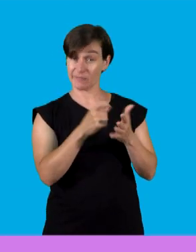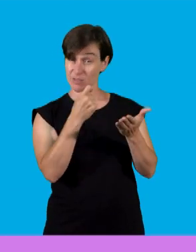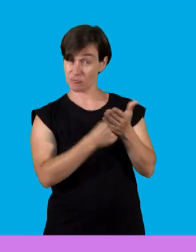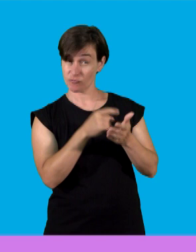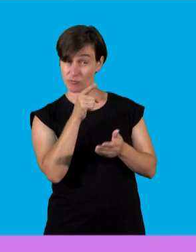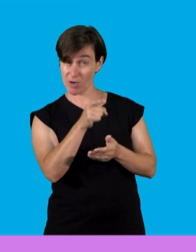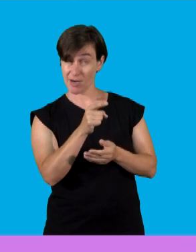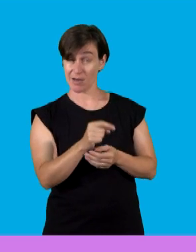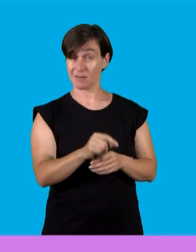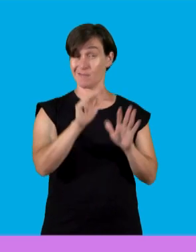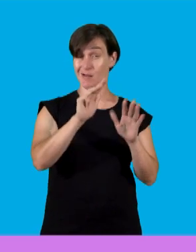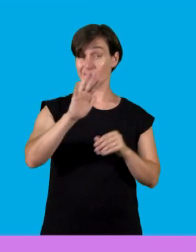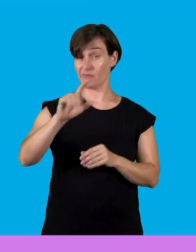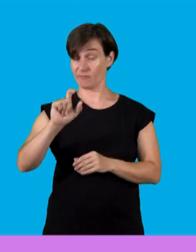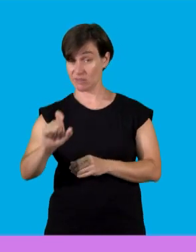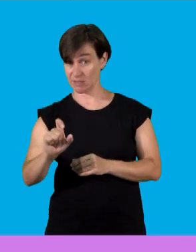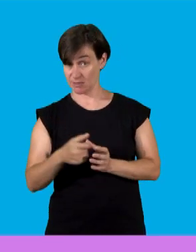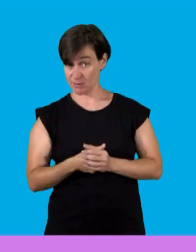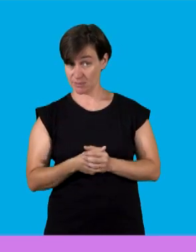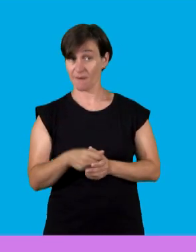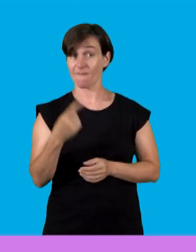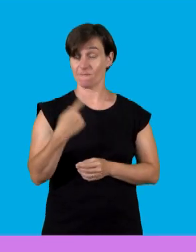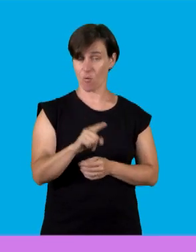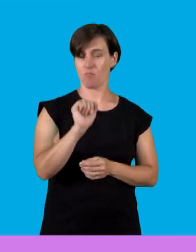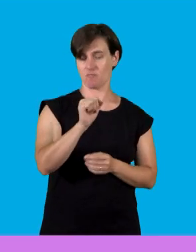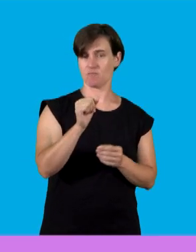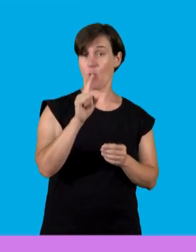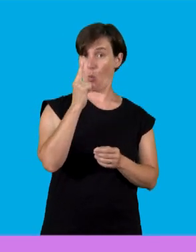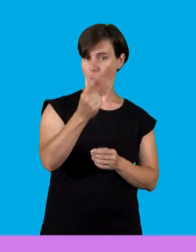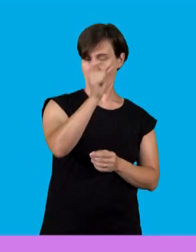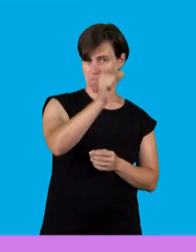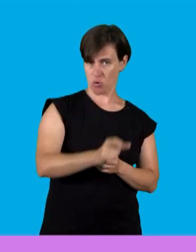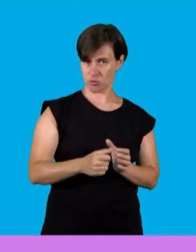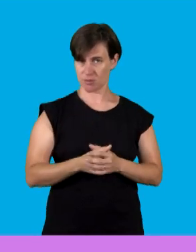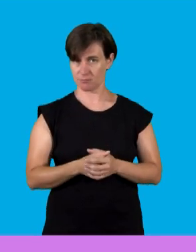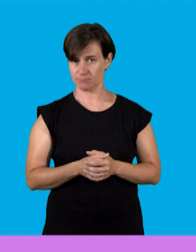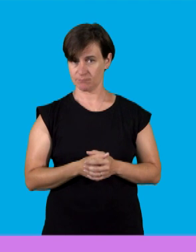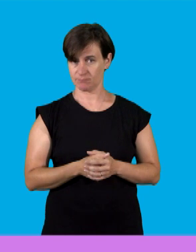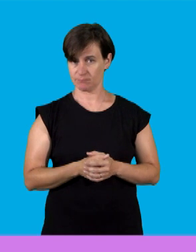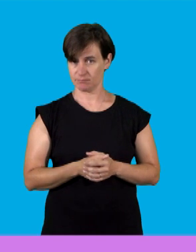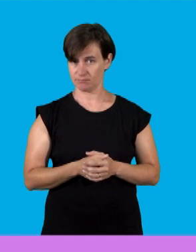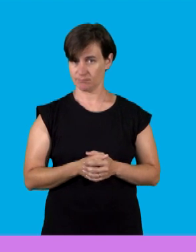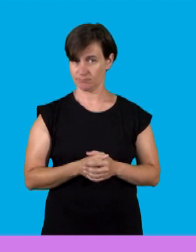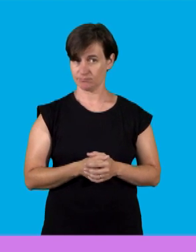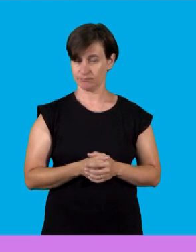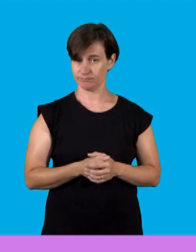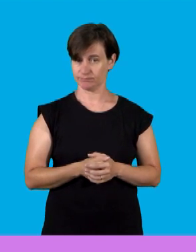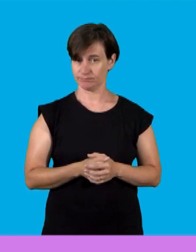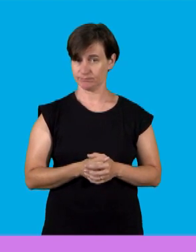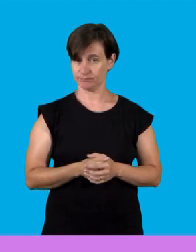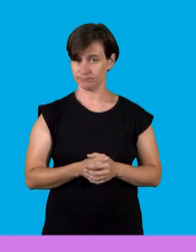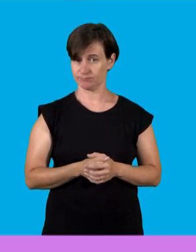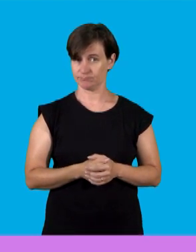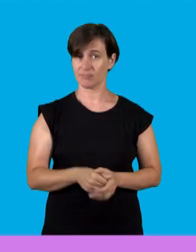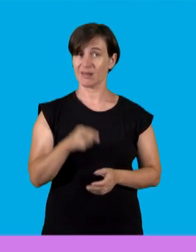Rand 95 cents per member, right? Then we also listed that there